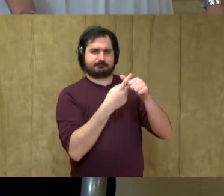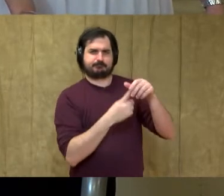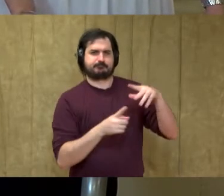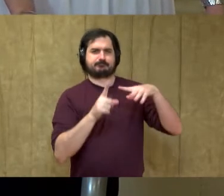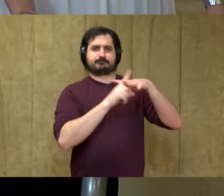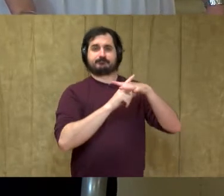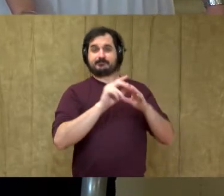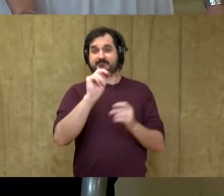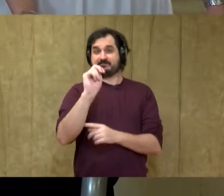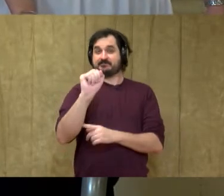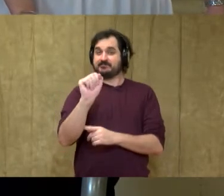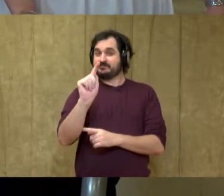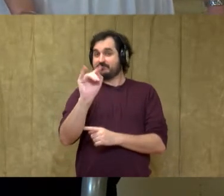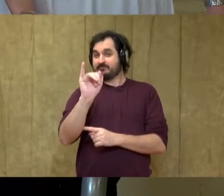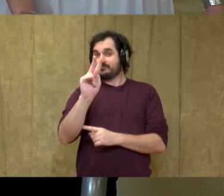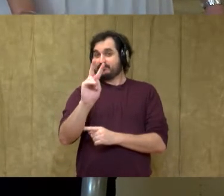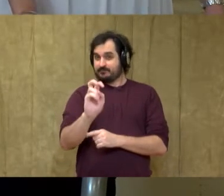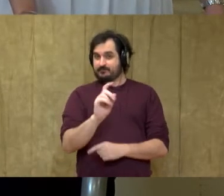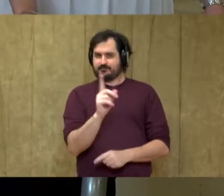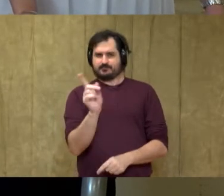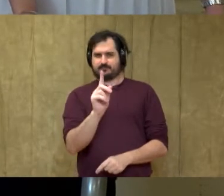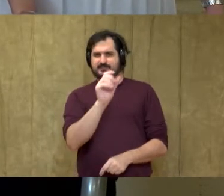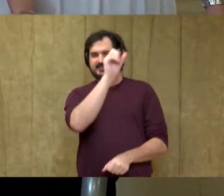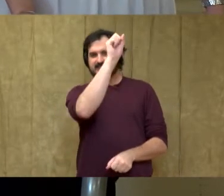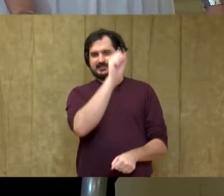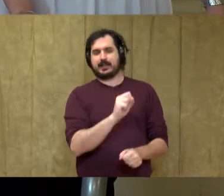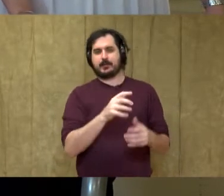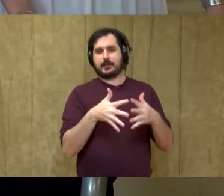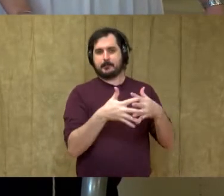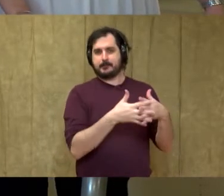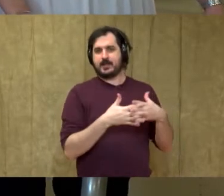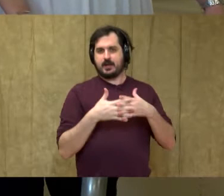potato there. And we know that within the next